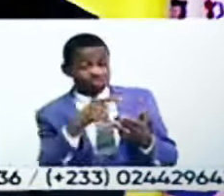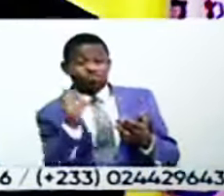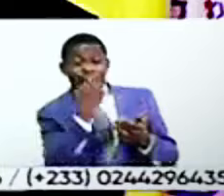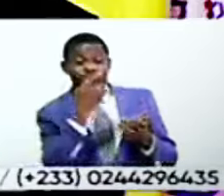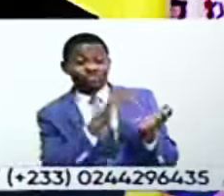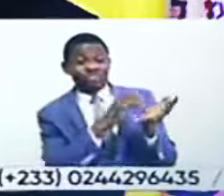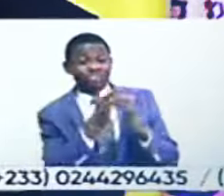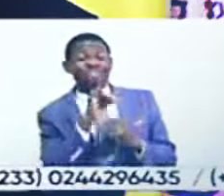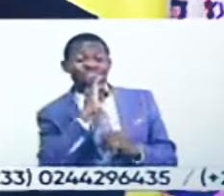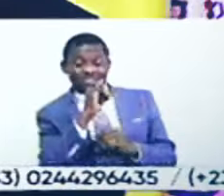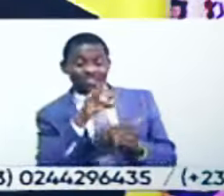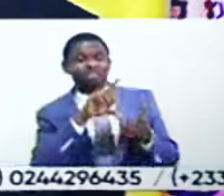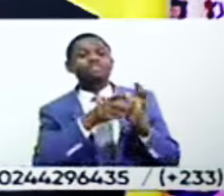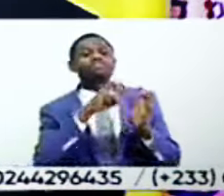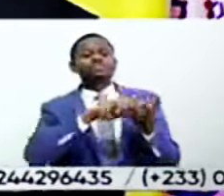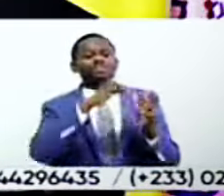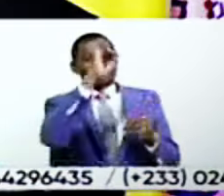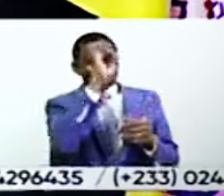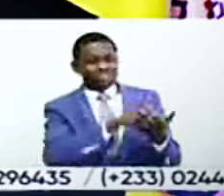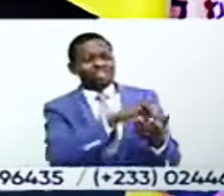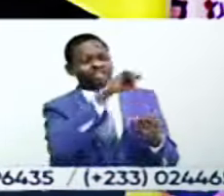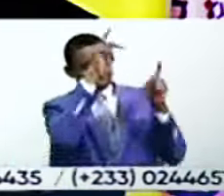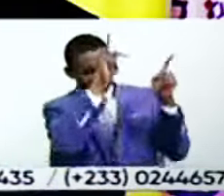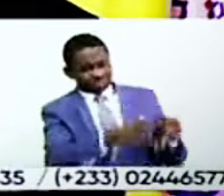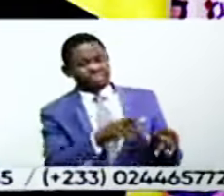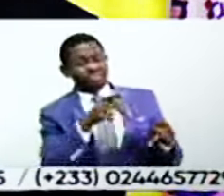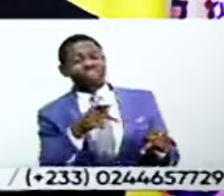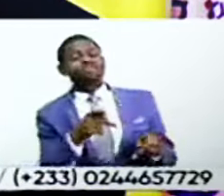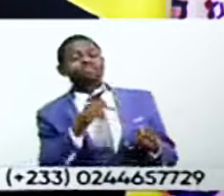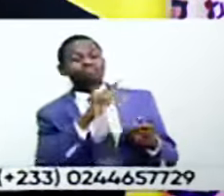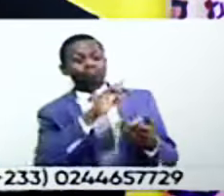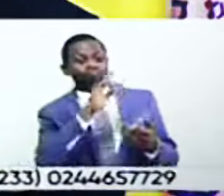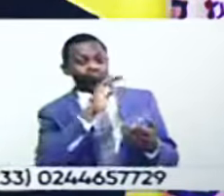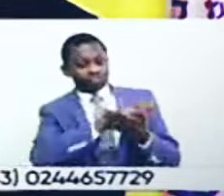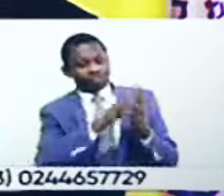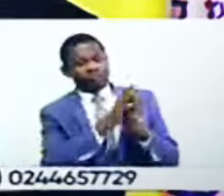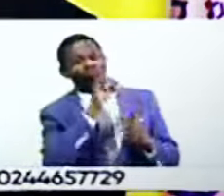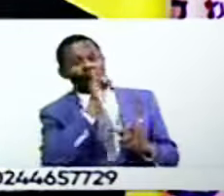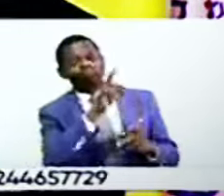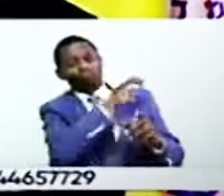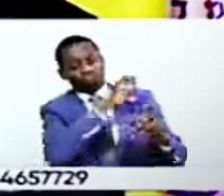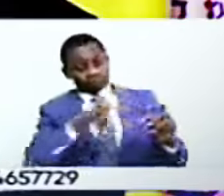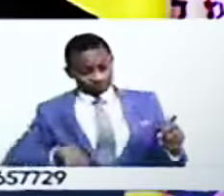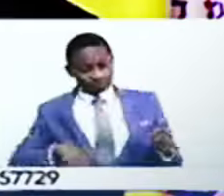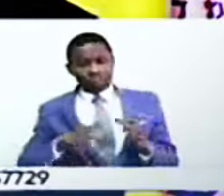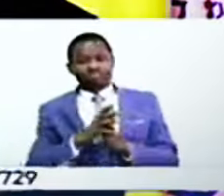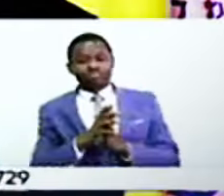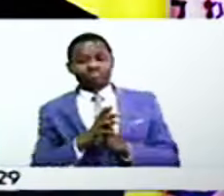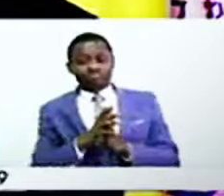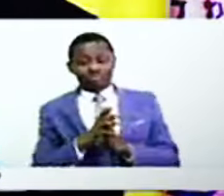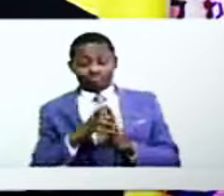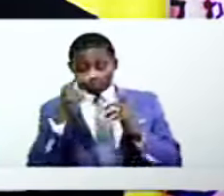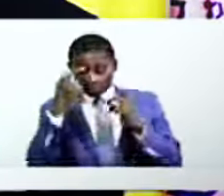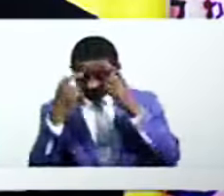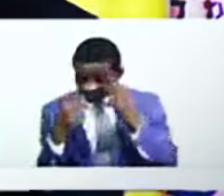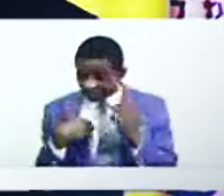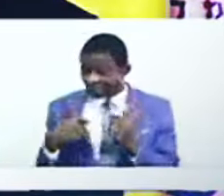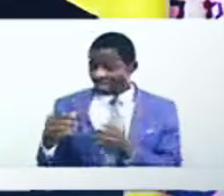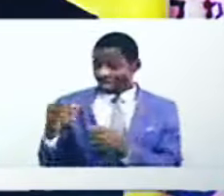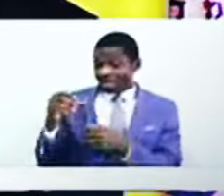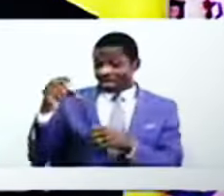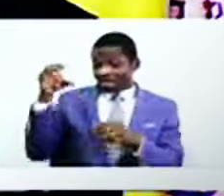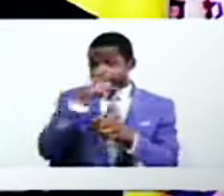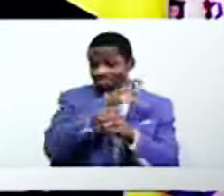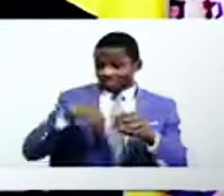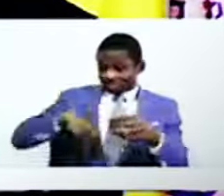their life. You see, the Christ in you is the hope of the manifestation of the